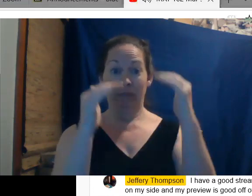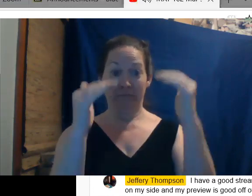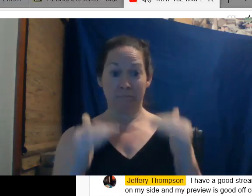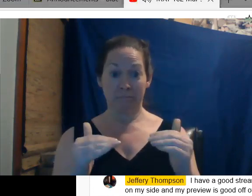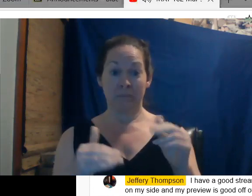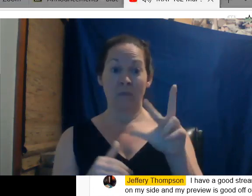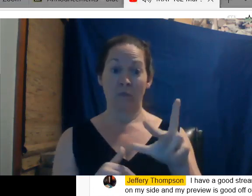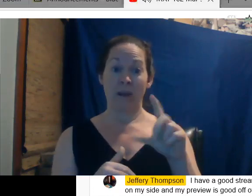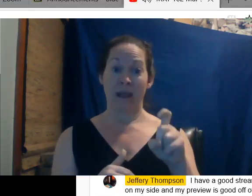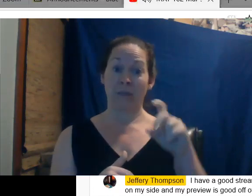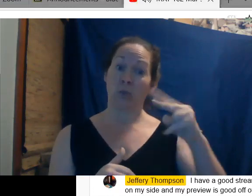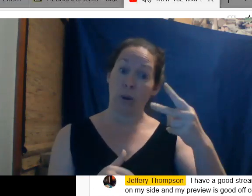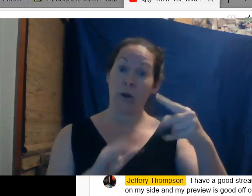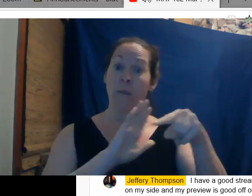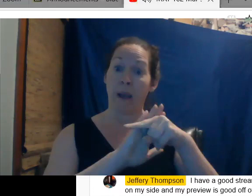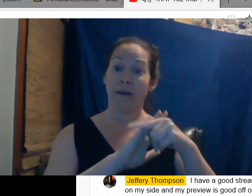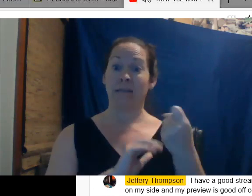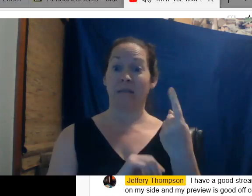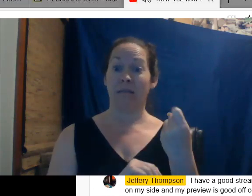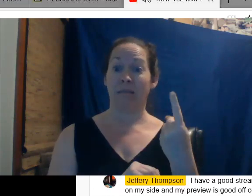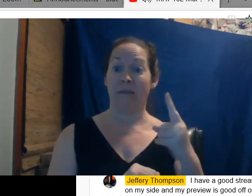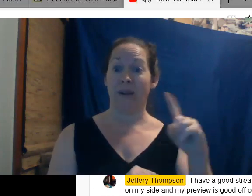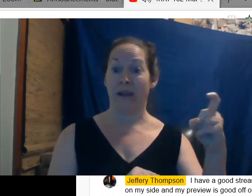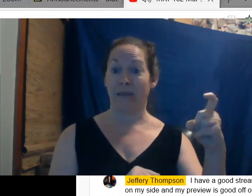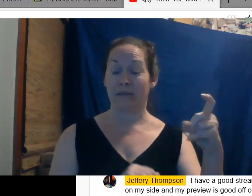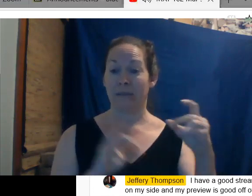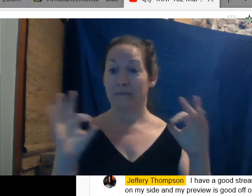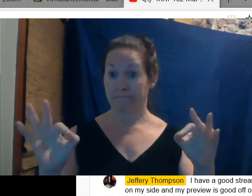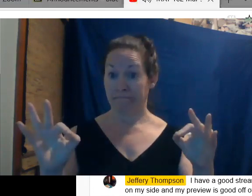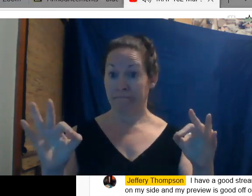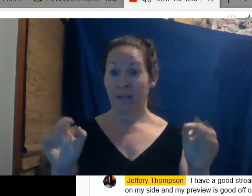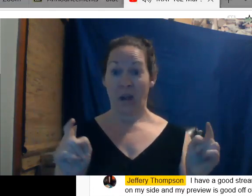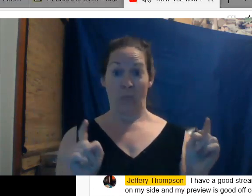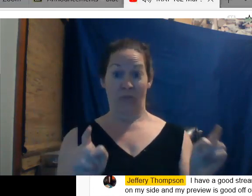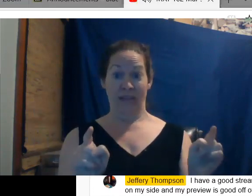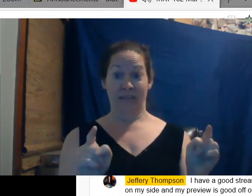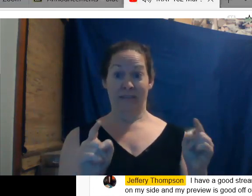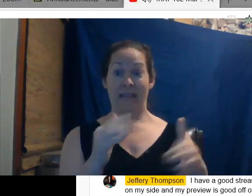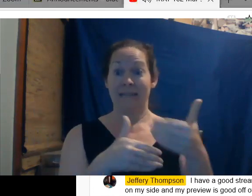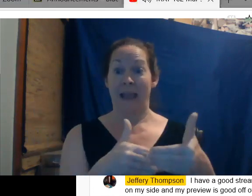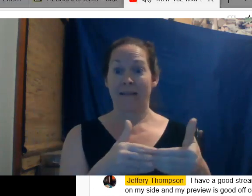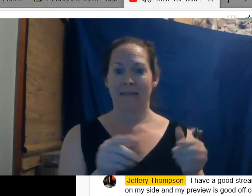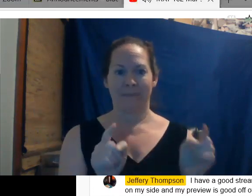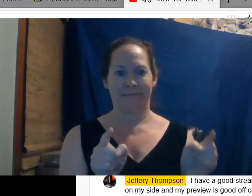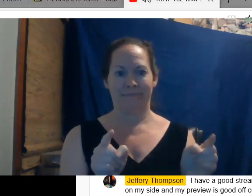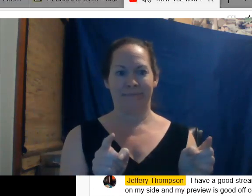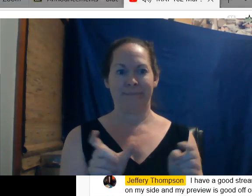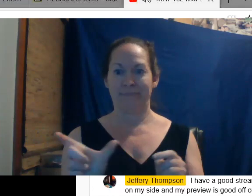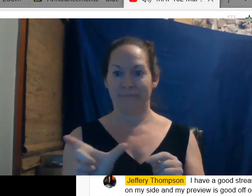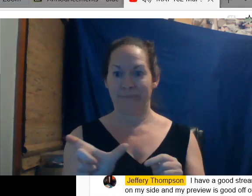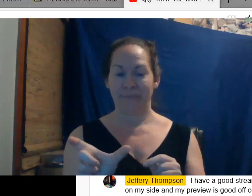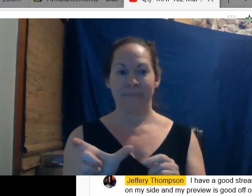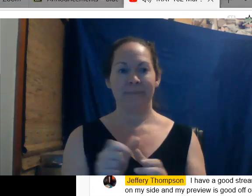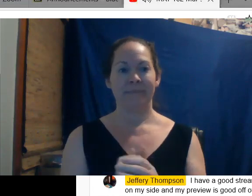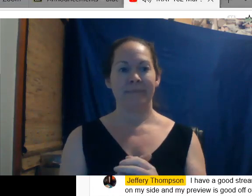subtracted. Now I repeat. This is my new leading term. So I'm going to not do the leading terms off